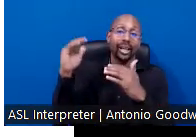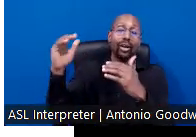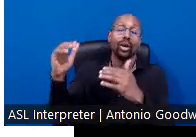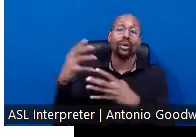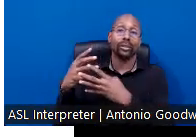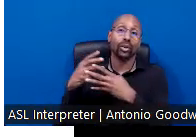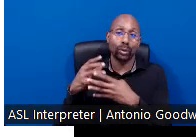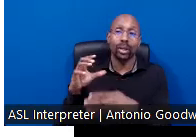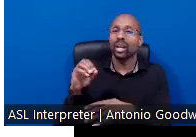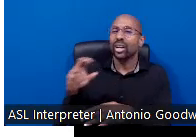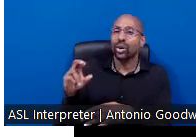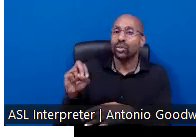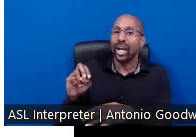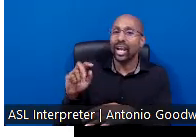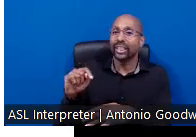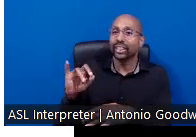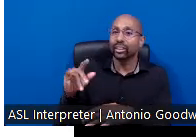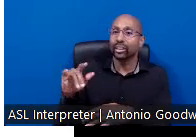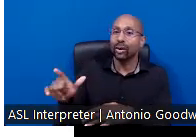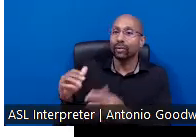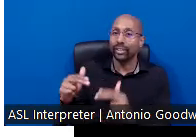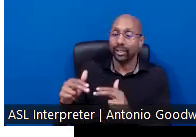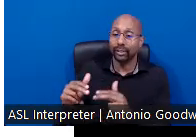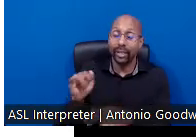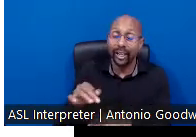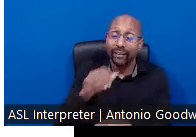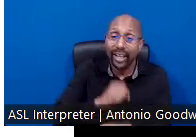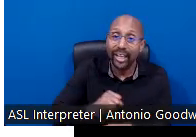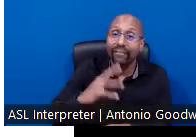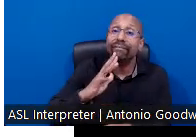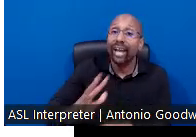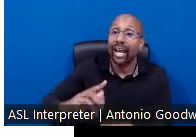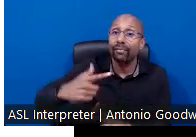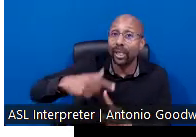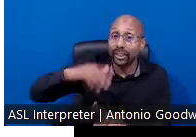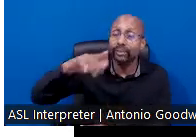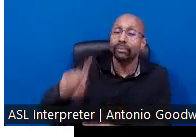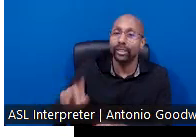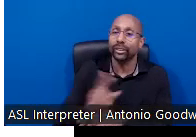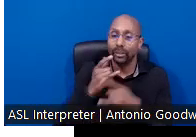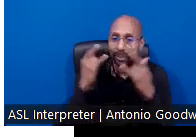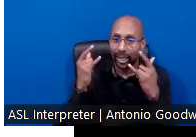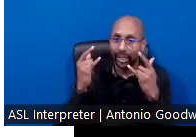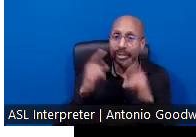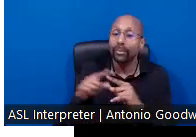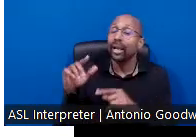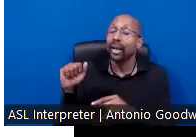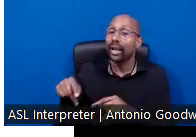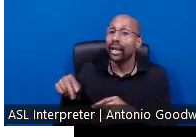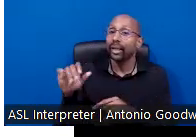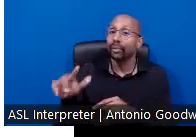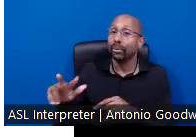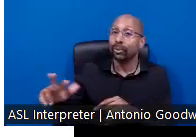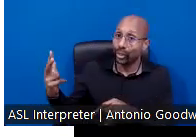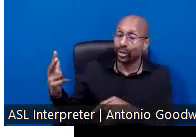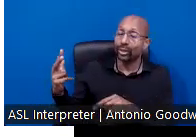Anyone over the age of 5 and older were required to wear these masks. As of April 3rd in our state, folks